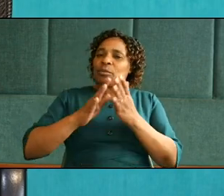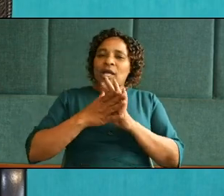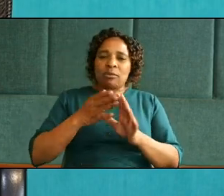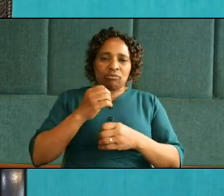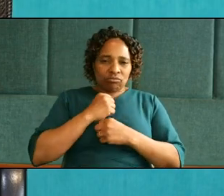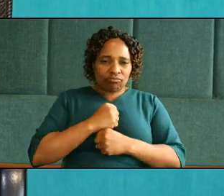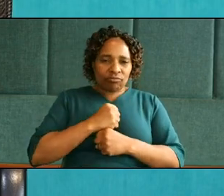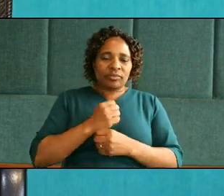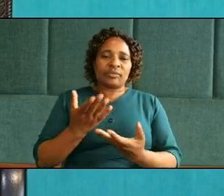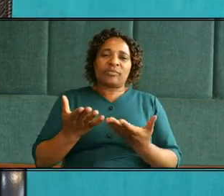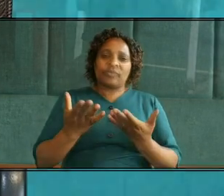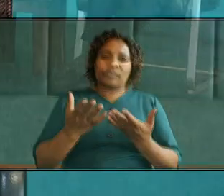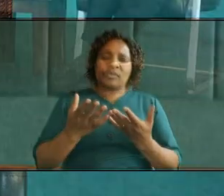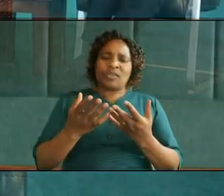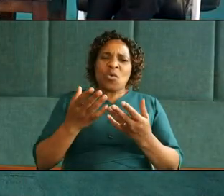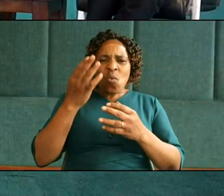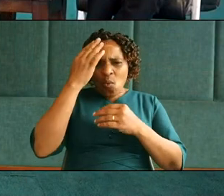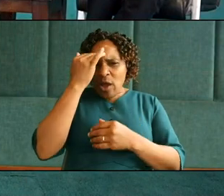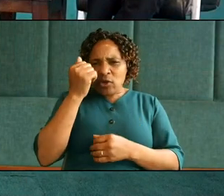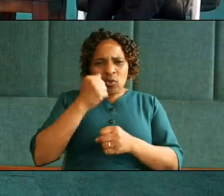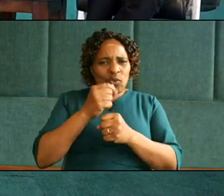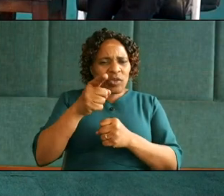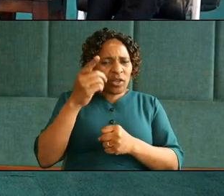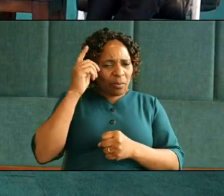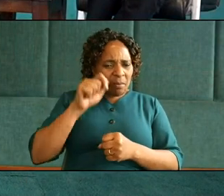telling them you need to be very courageous?